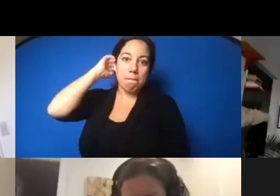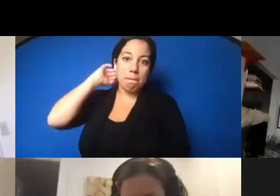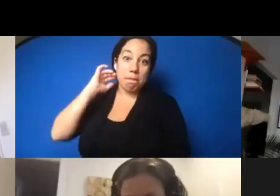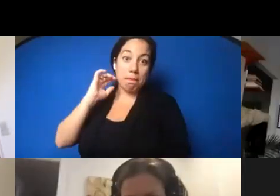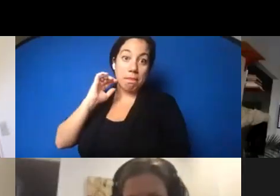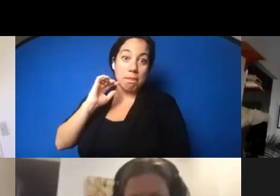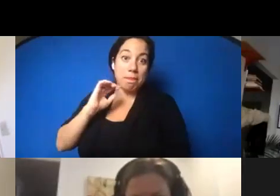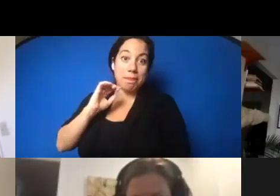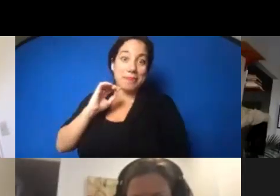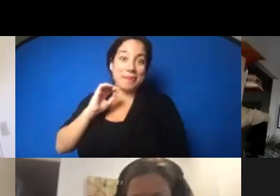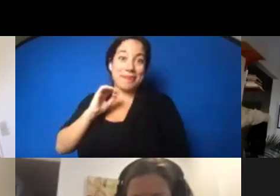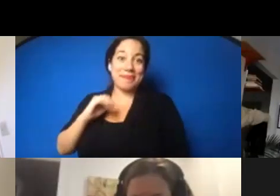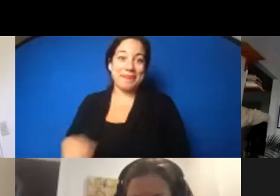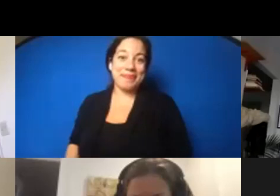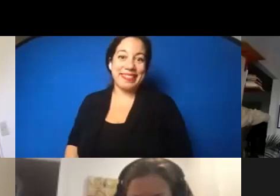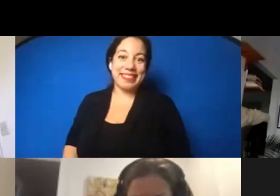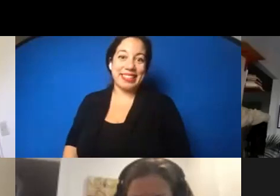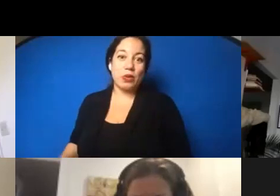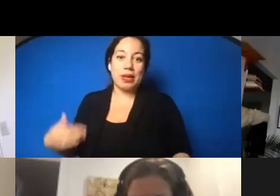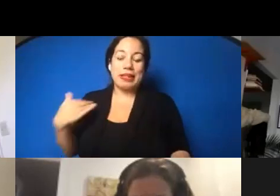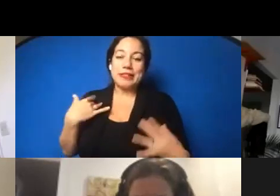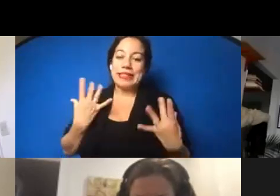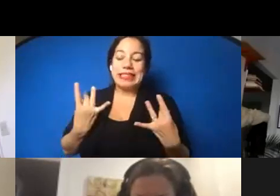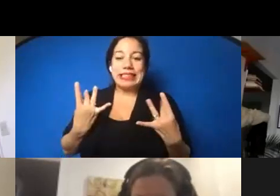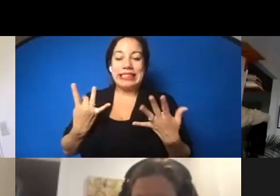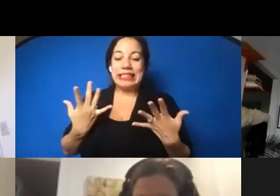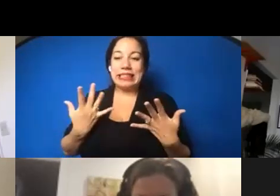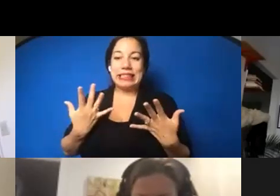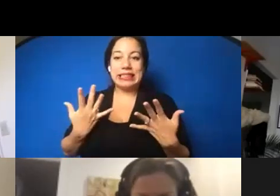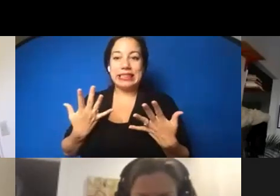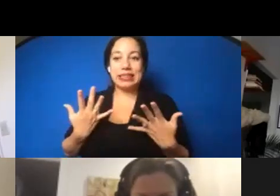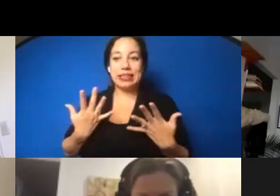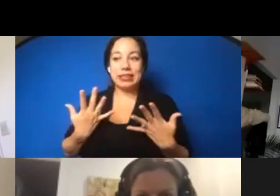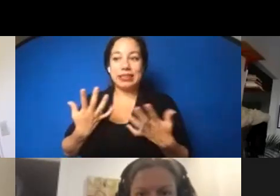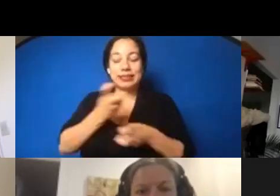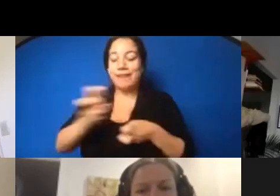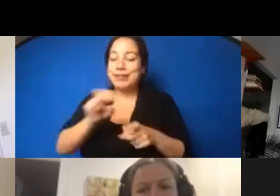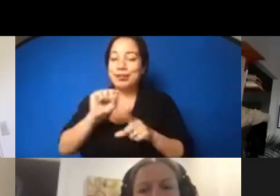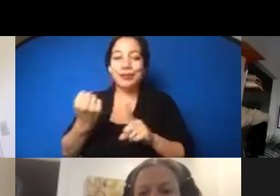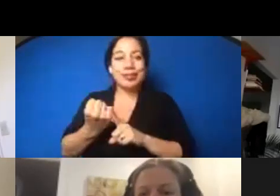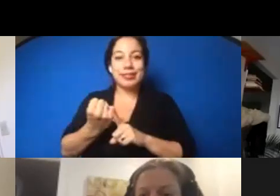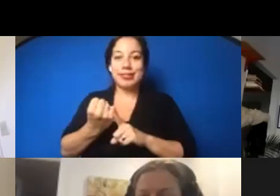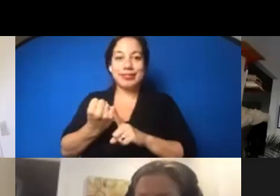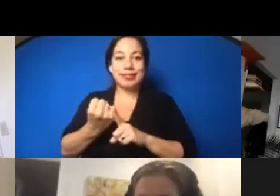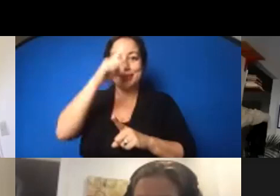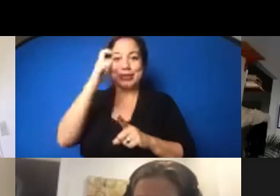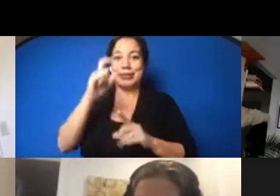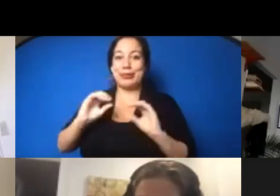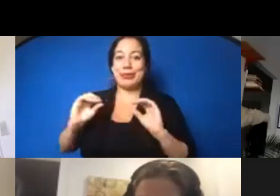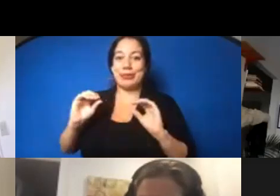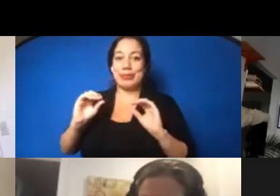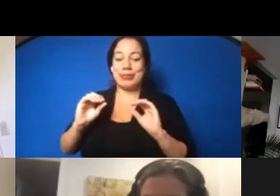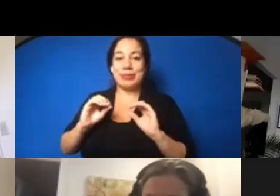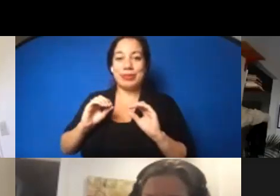we have a very delicate situation because we don't have an interference, the